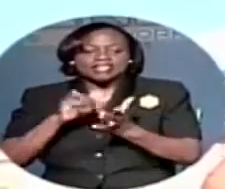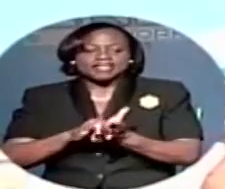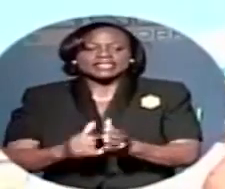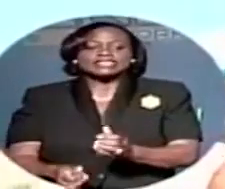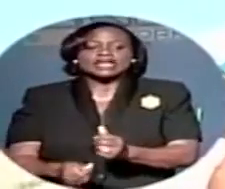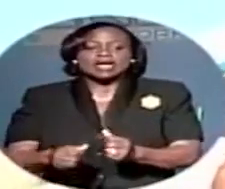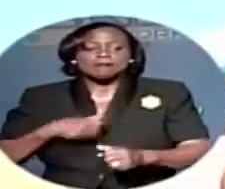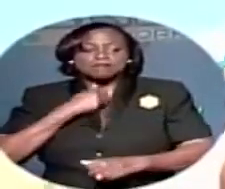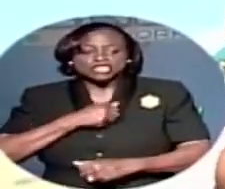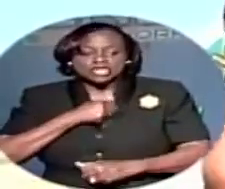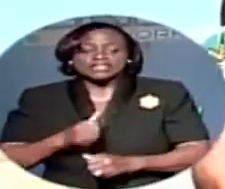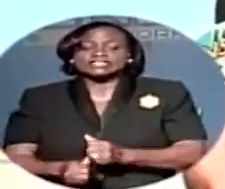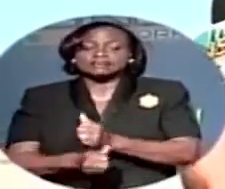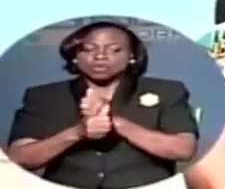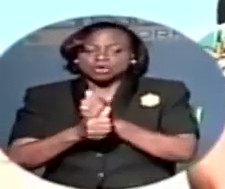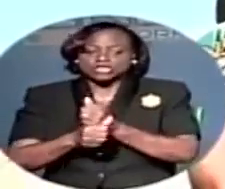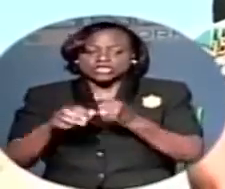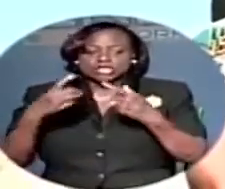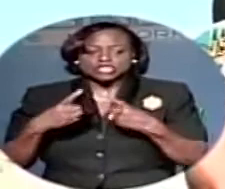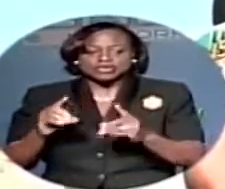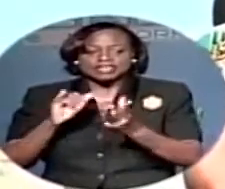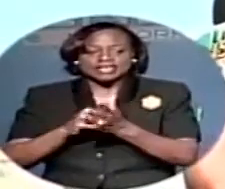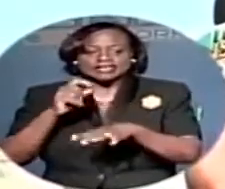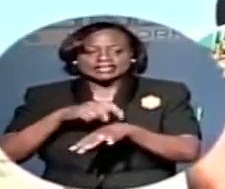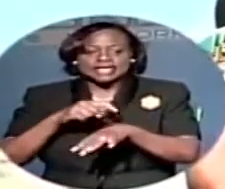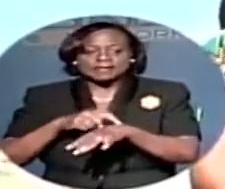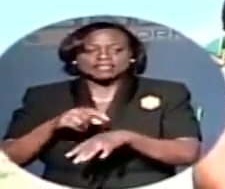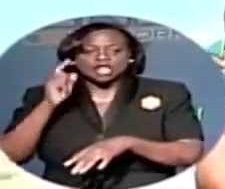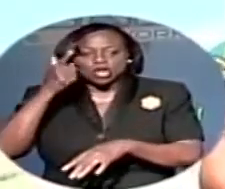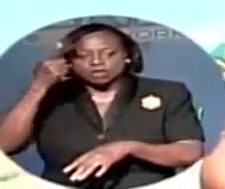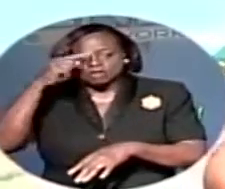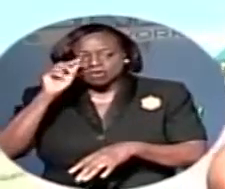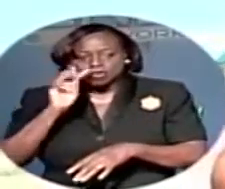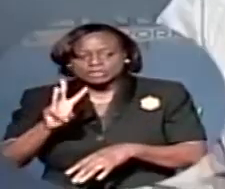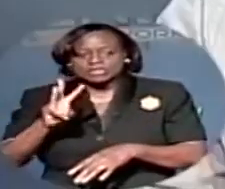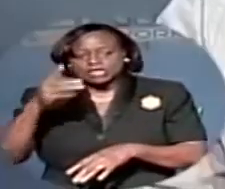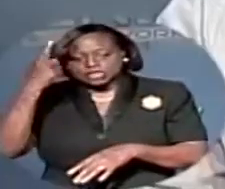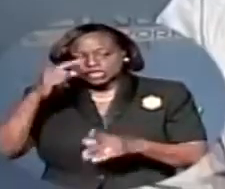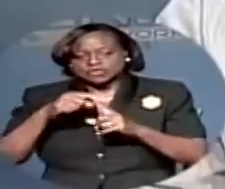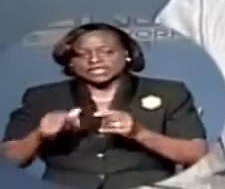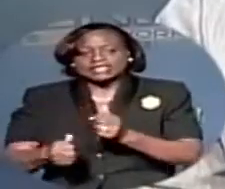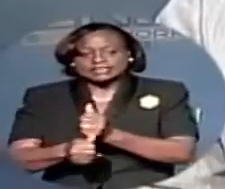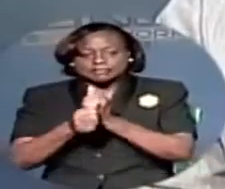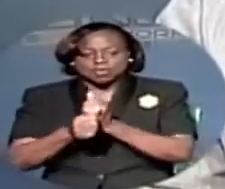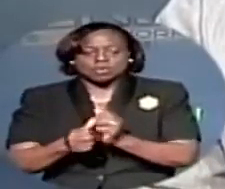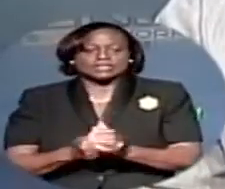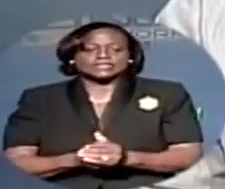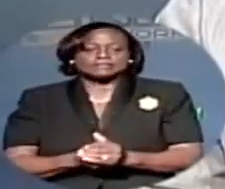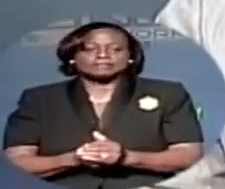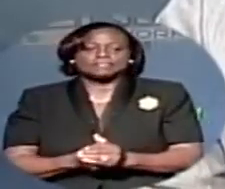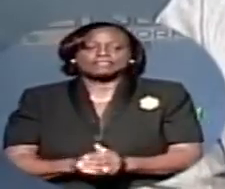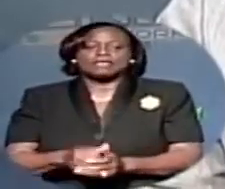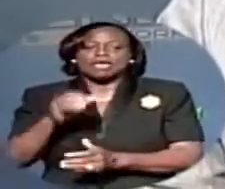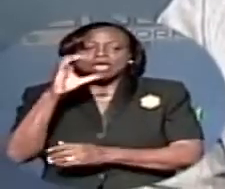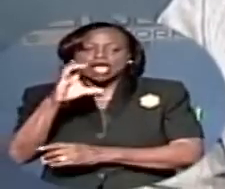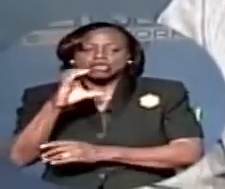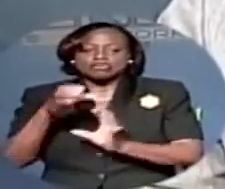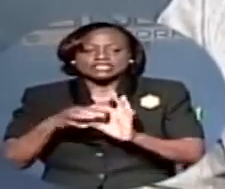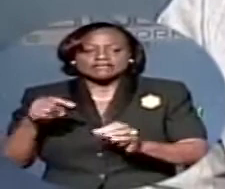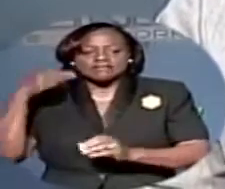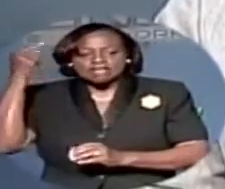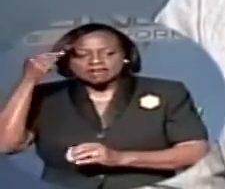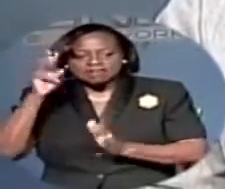support during their time, and they look forward to their continued serving them going forward. Hundreds of government and